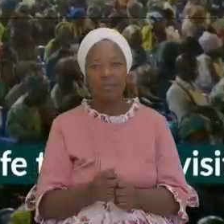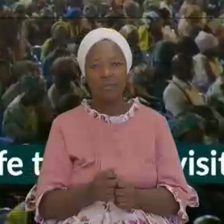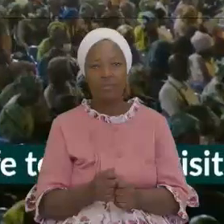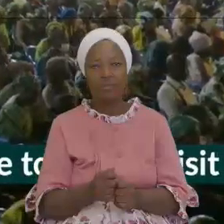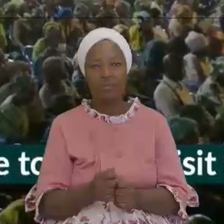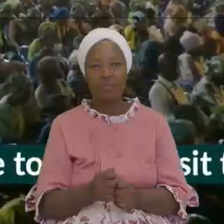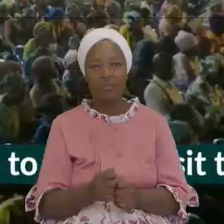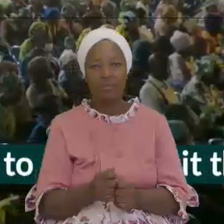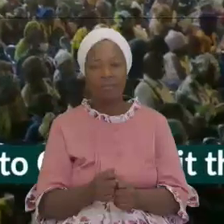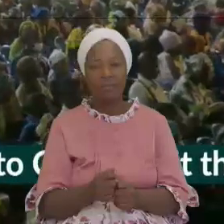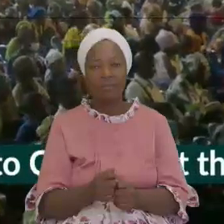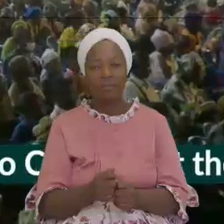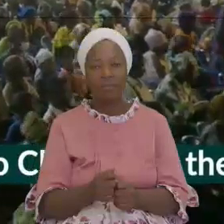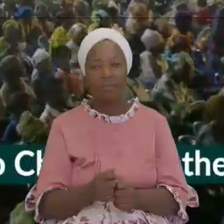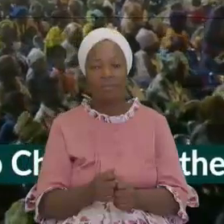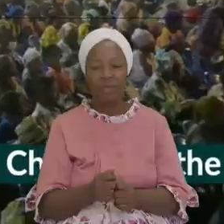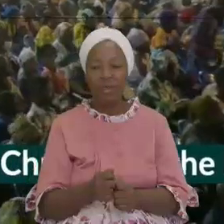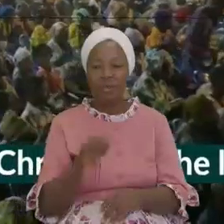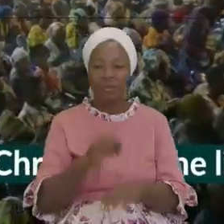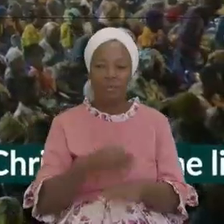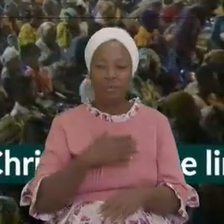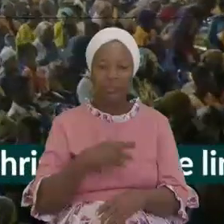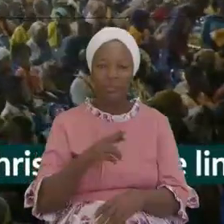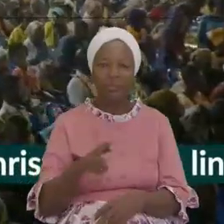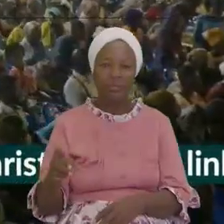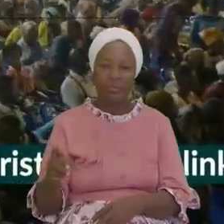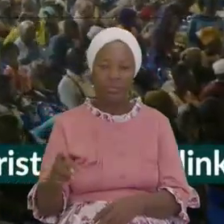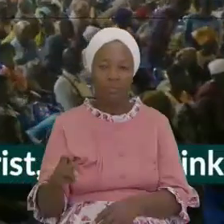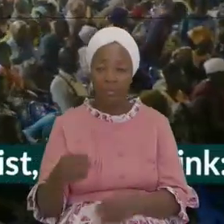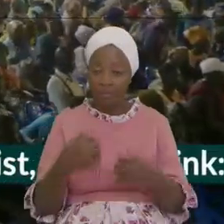At my right, have you